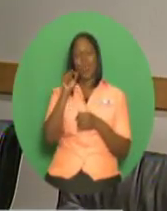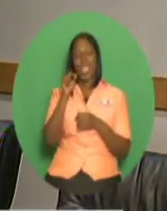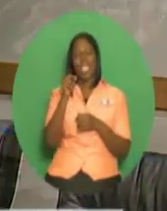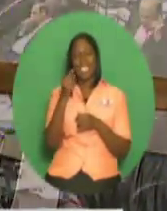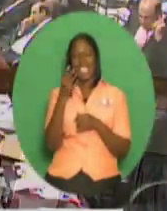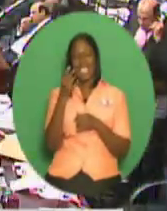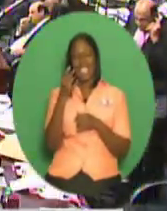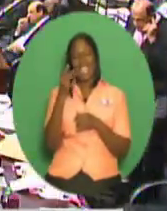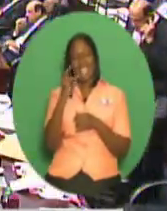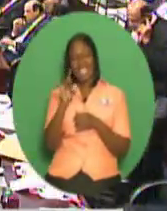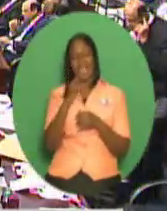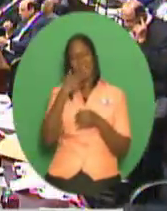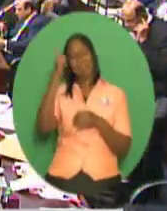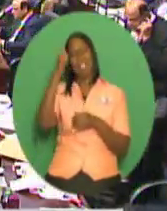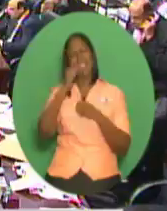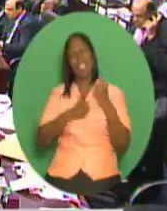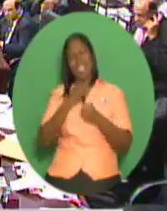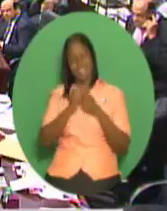Speaker.